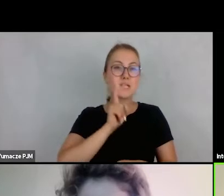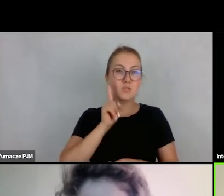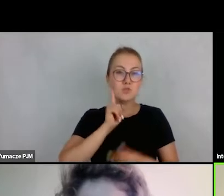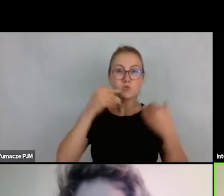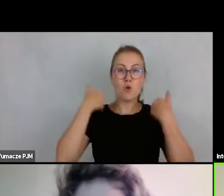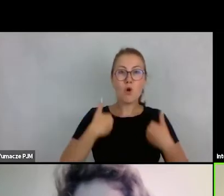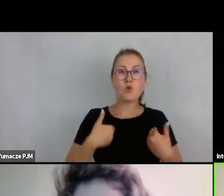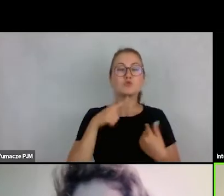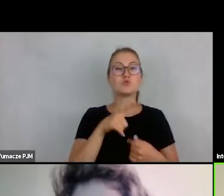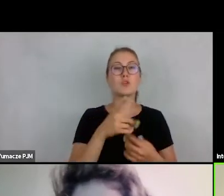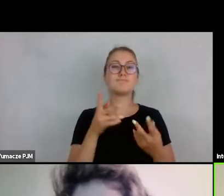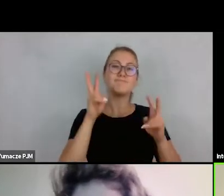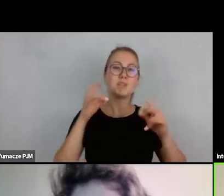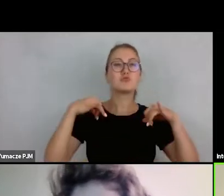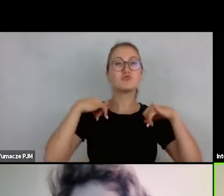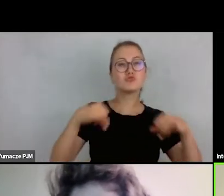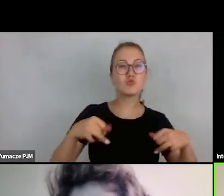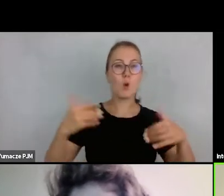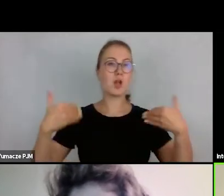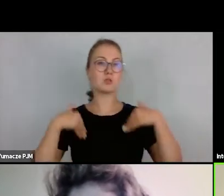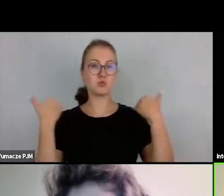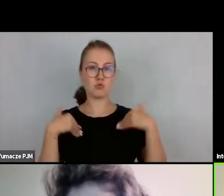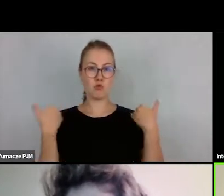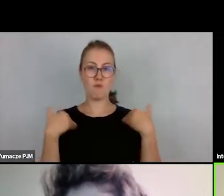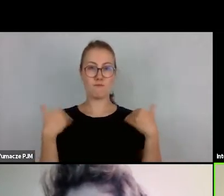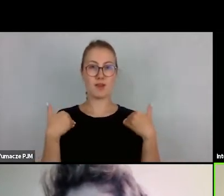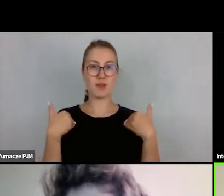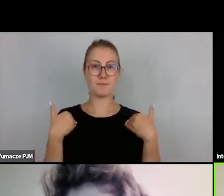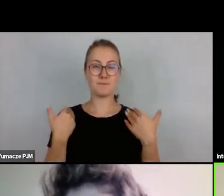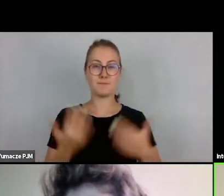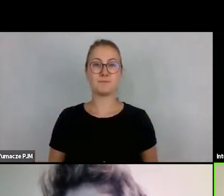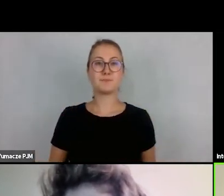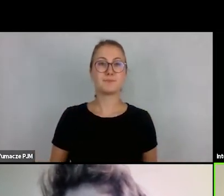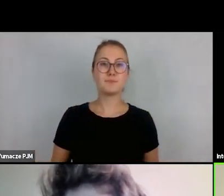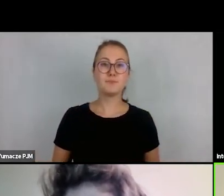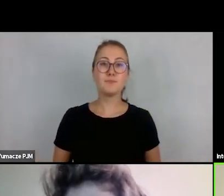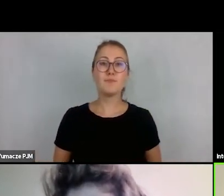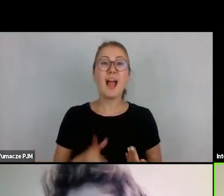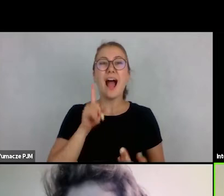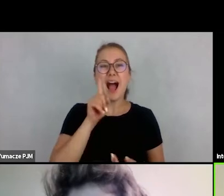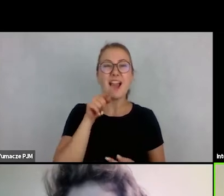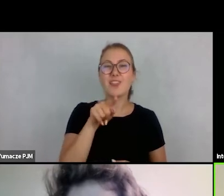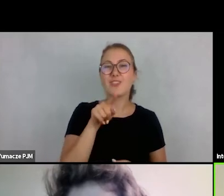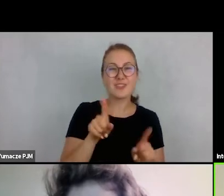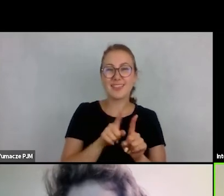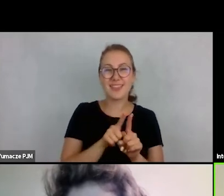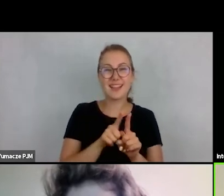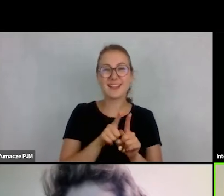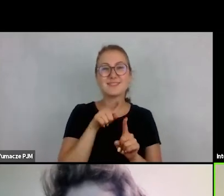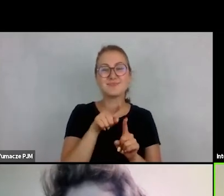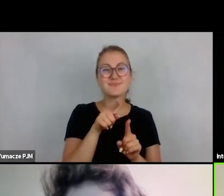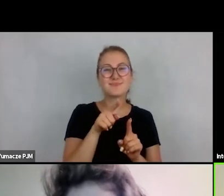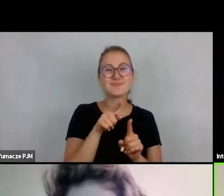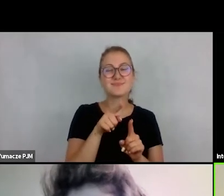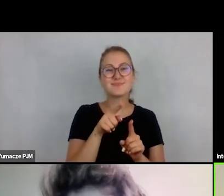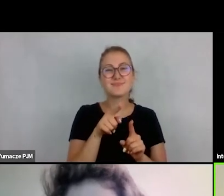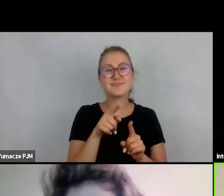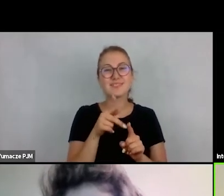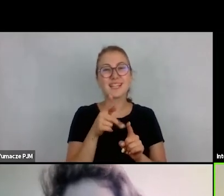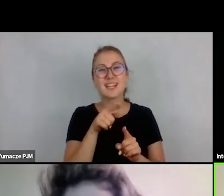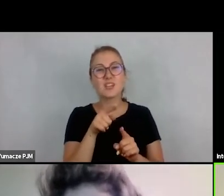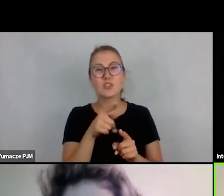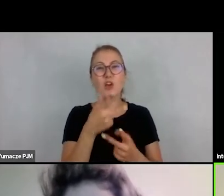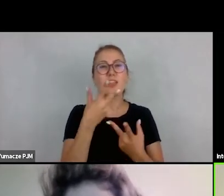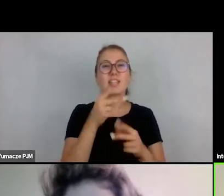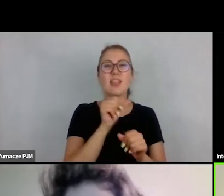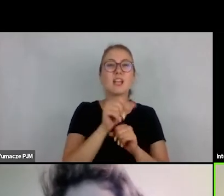so, you know, for me personally, this question of being a man is not particularly important. I know well what the pressures are, and I